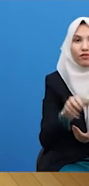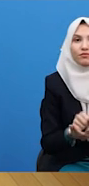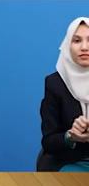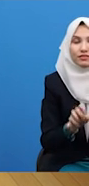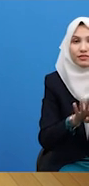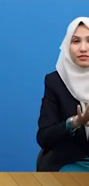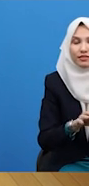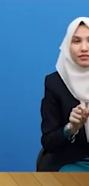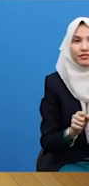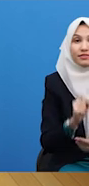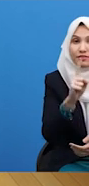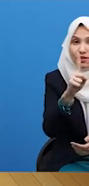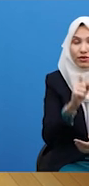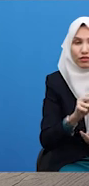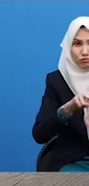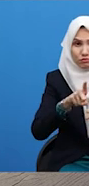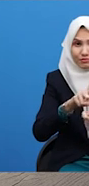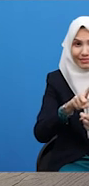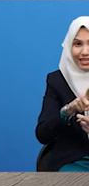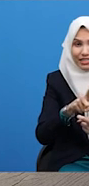changed your mind.